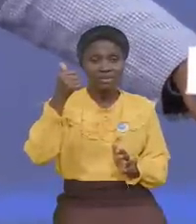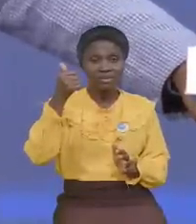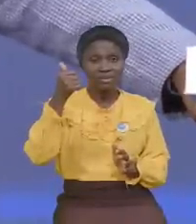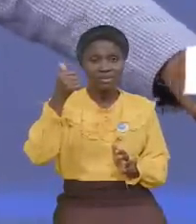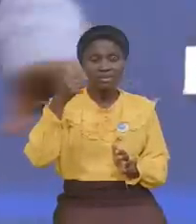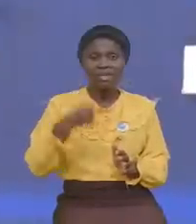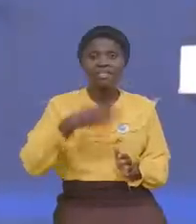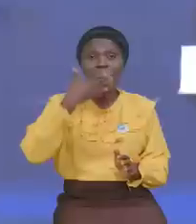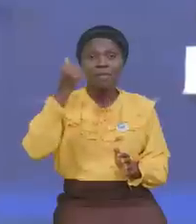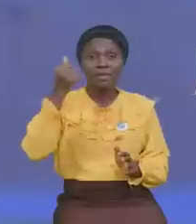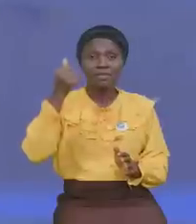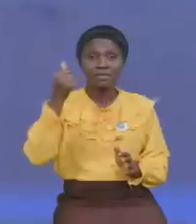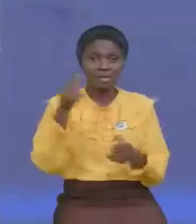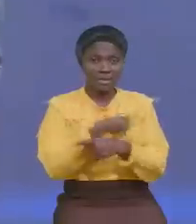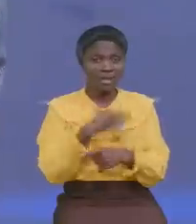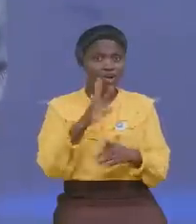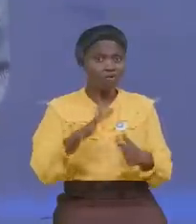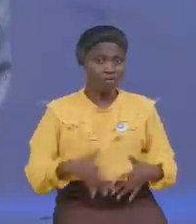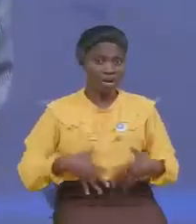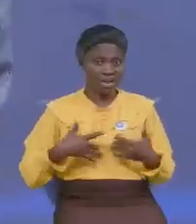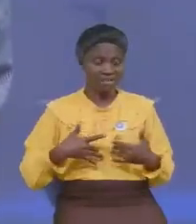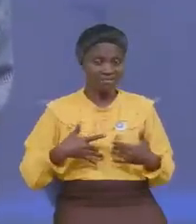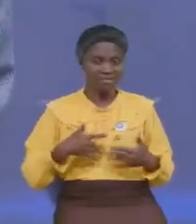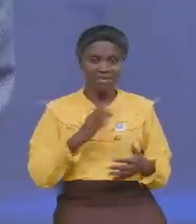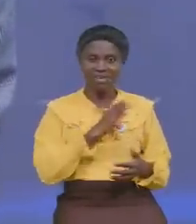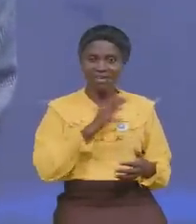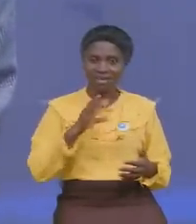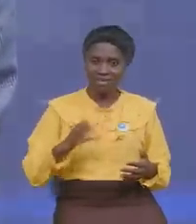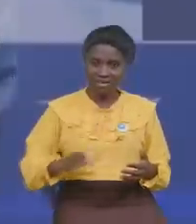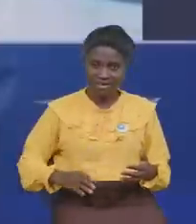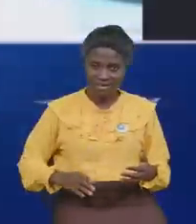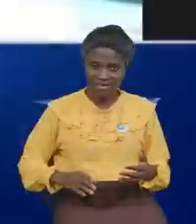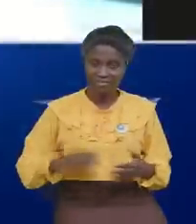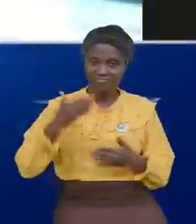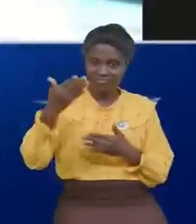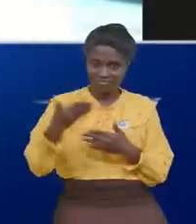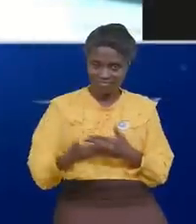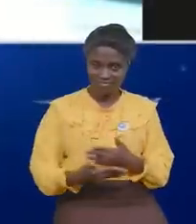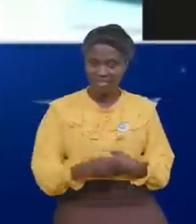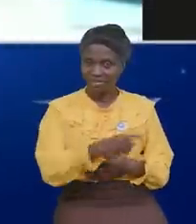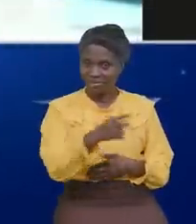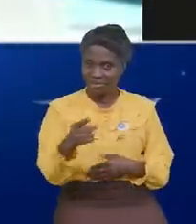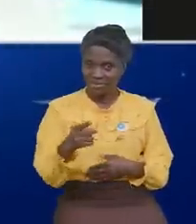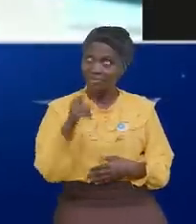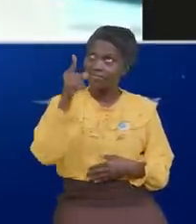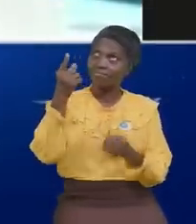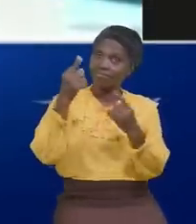The best day of your life, Christ invites you. He